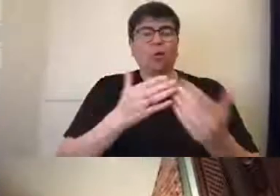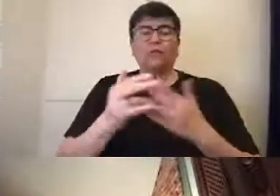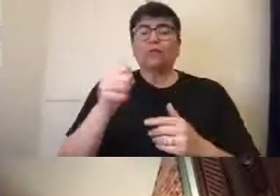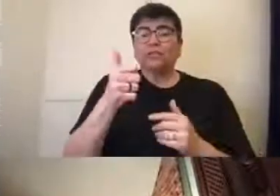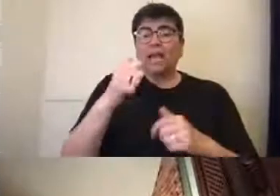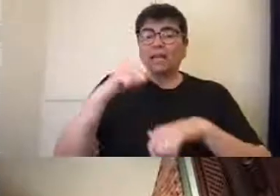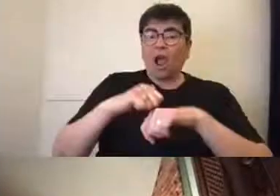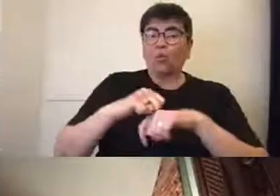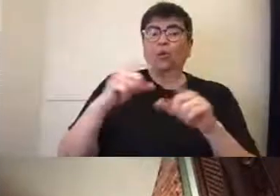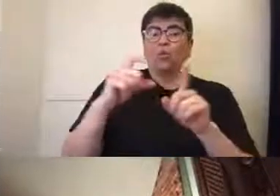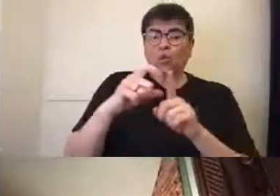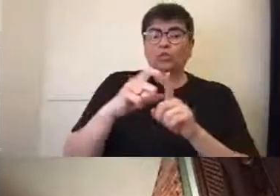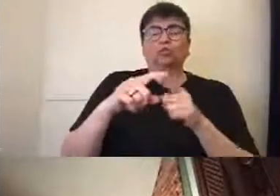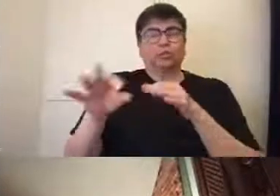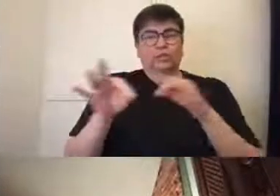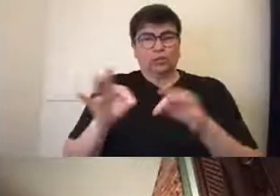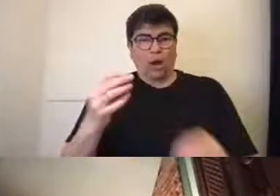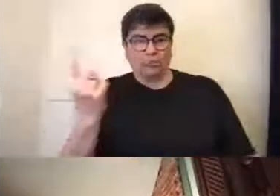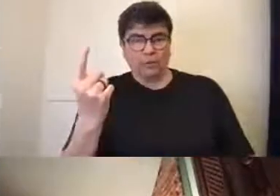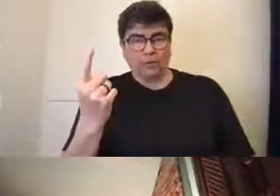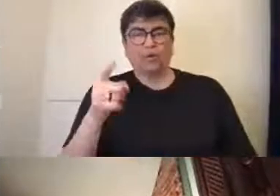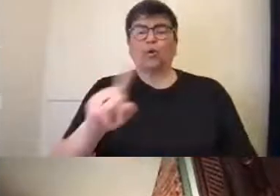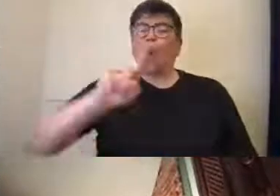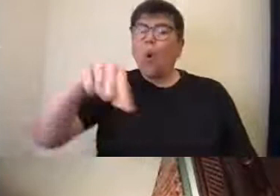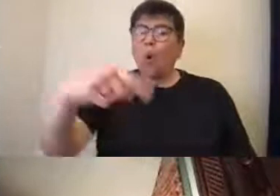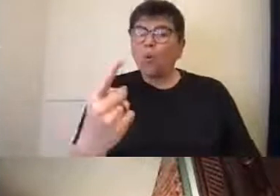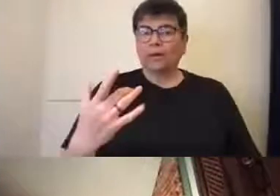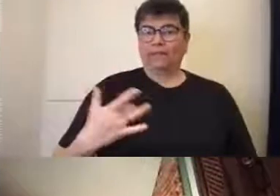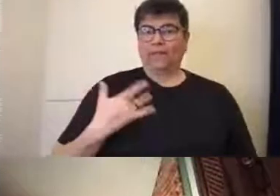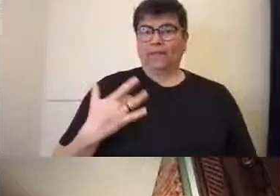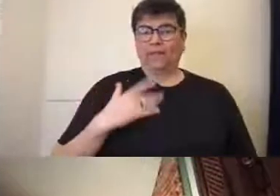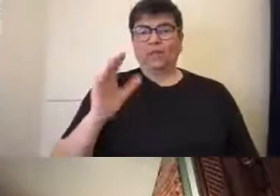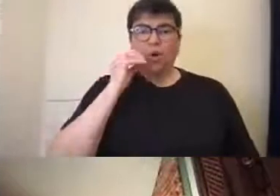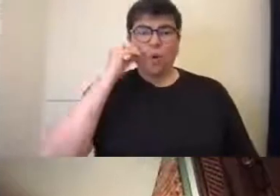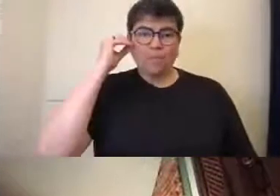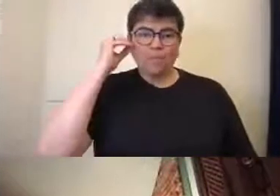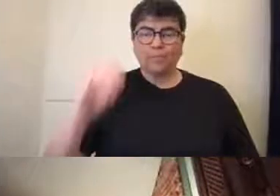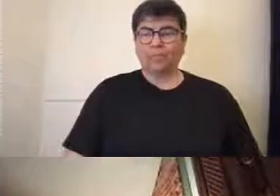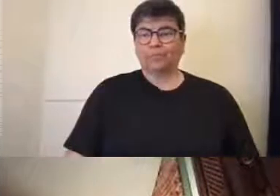concrete words to describe something you only feel at home.